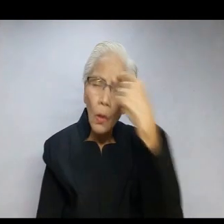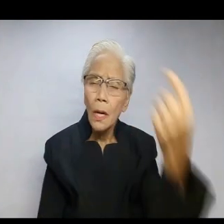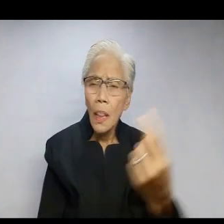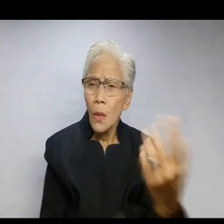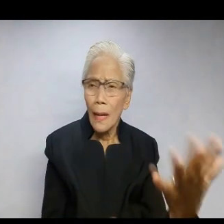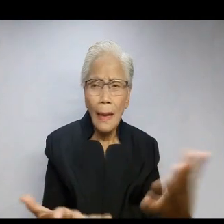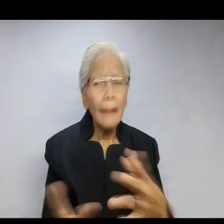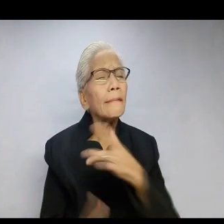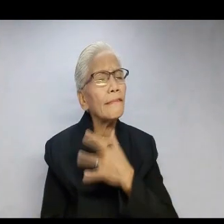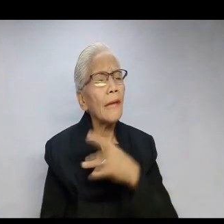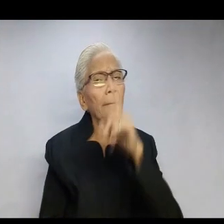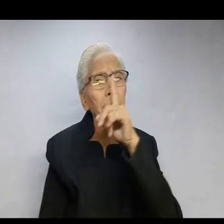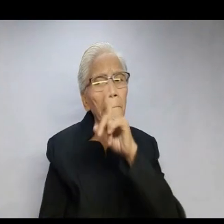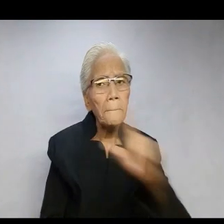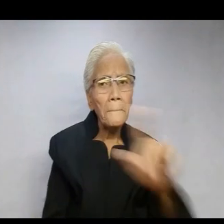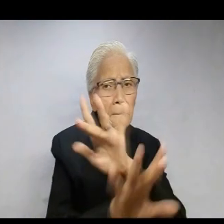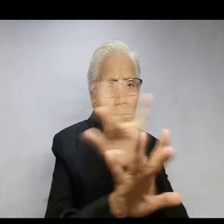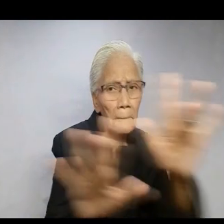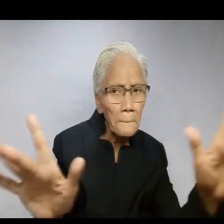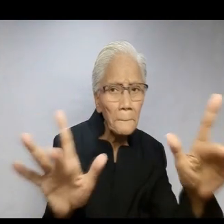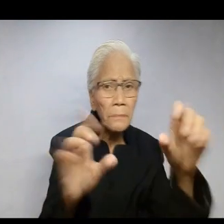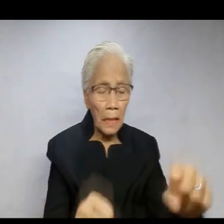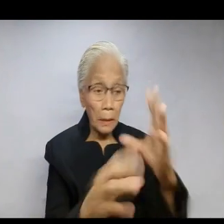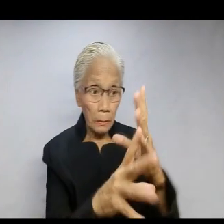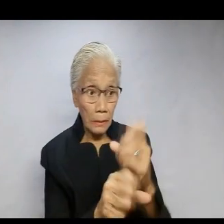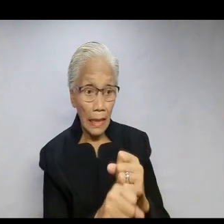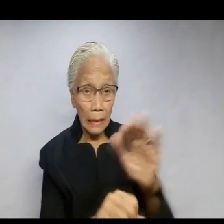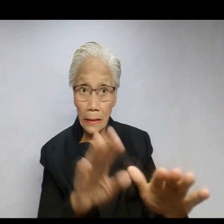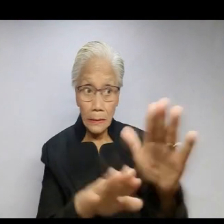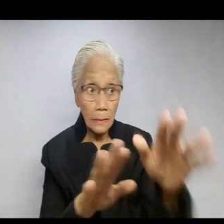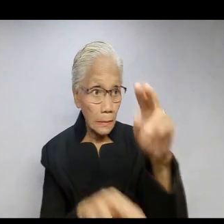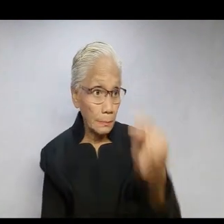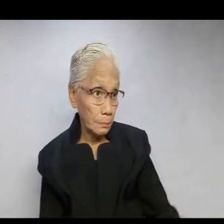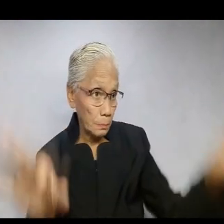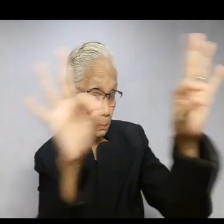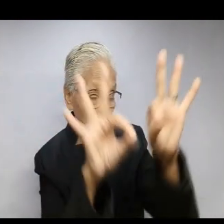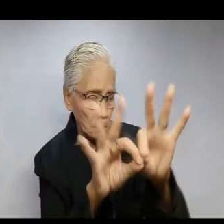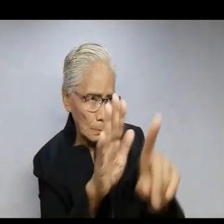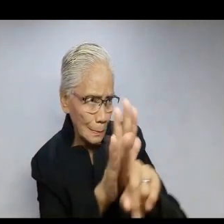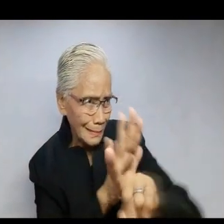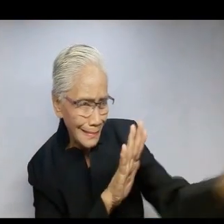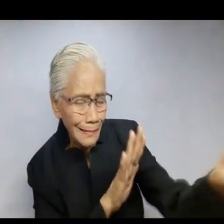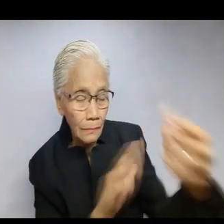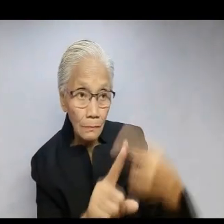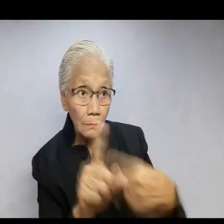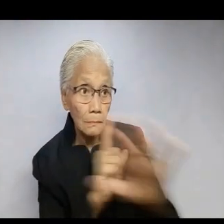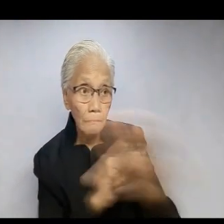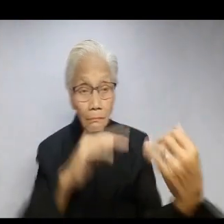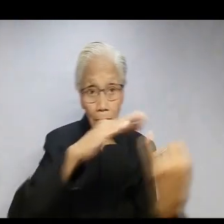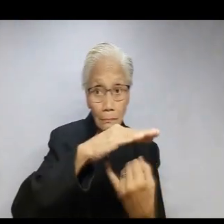you are lonely and feel empty, can you take the steps necessary to